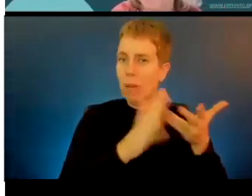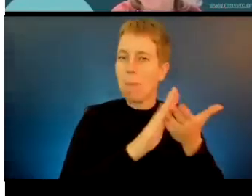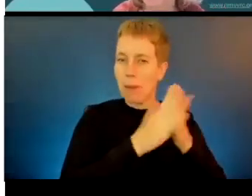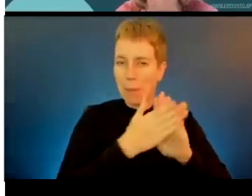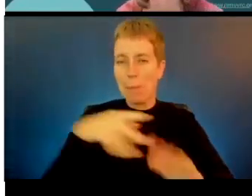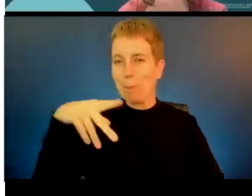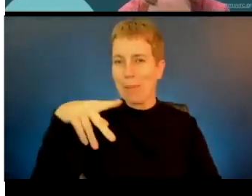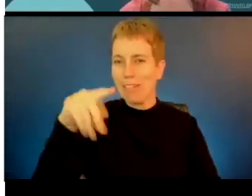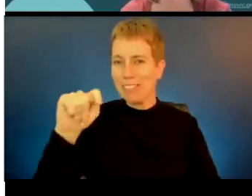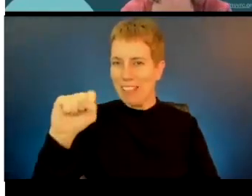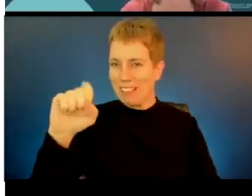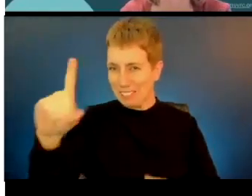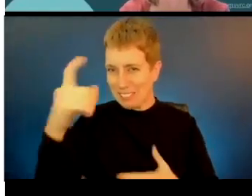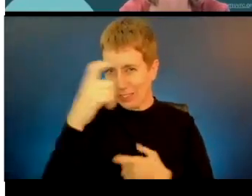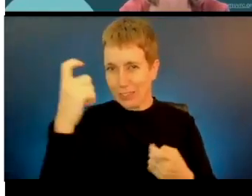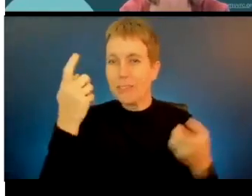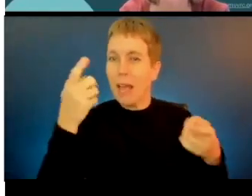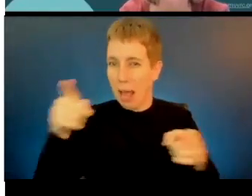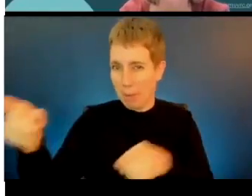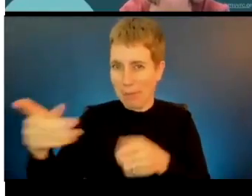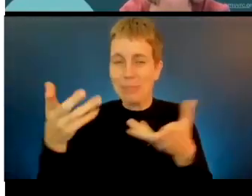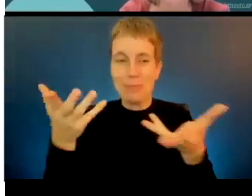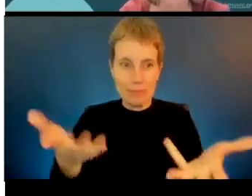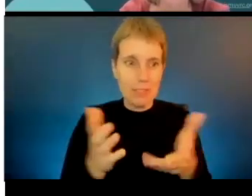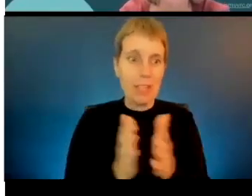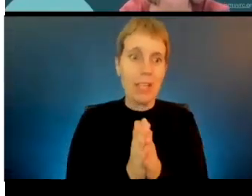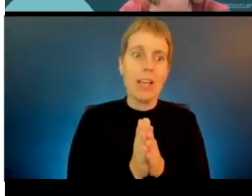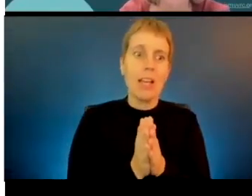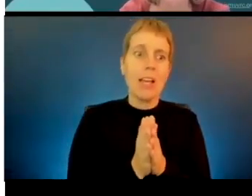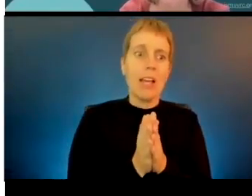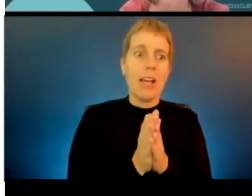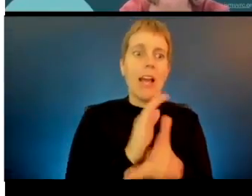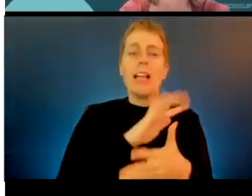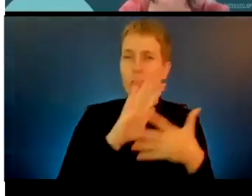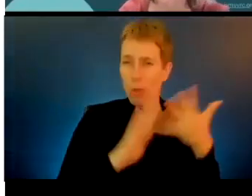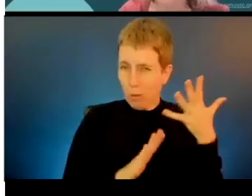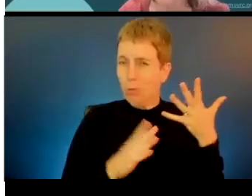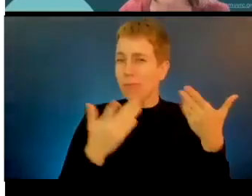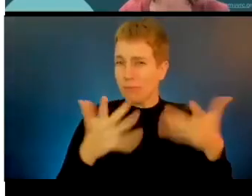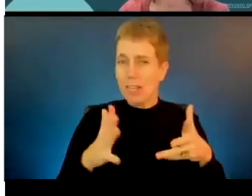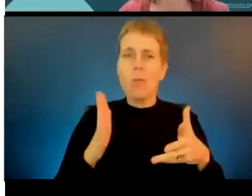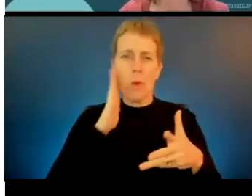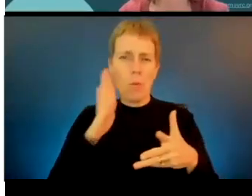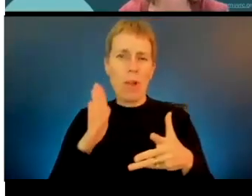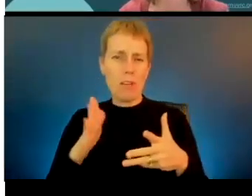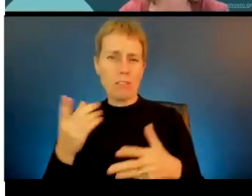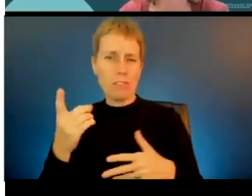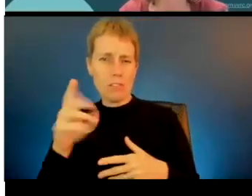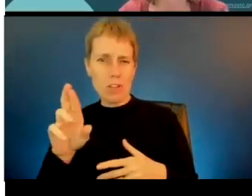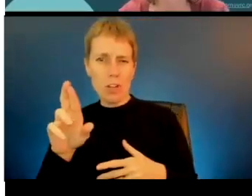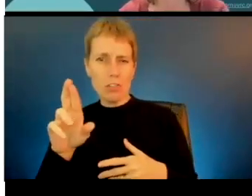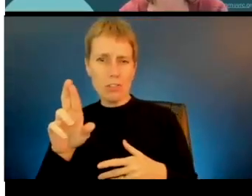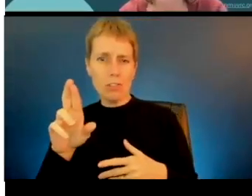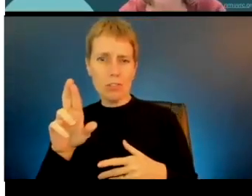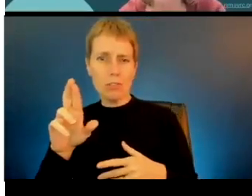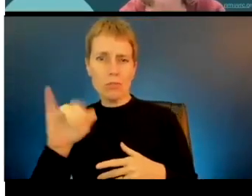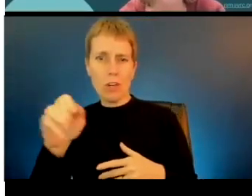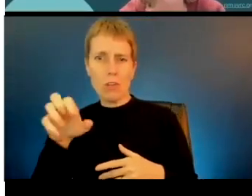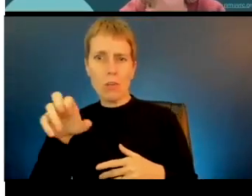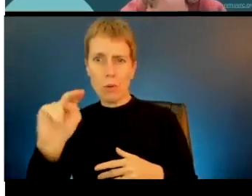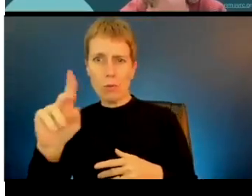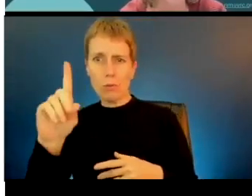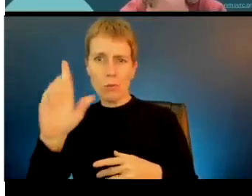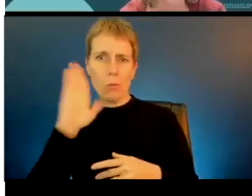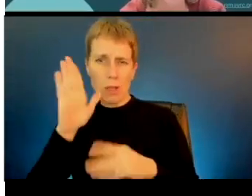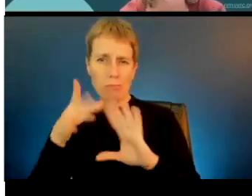make sure we have services available to those folks. And Dr. Moreland will be talking about that in a minute. And I'll touch a little bit about complicated grief and